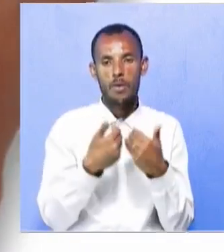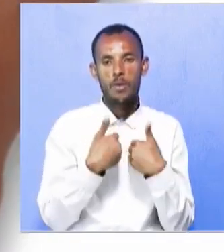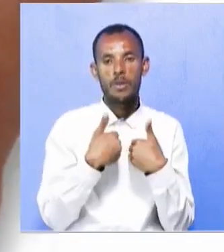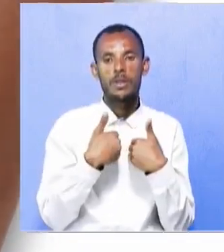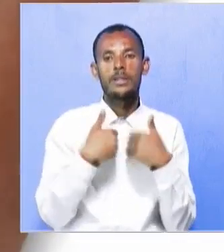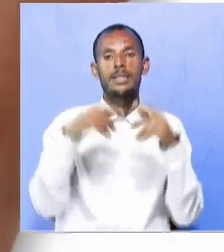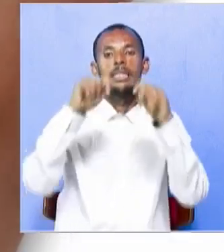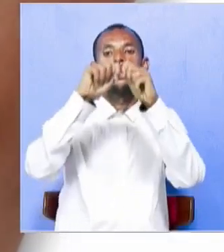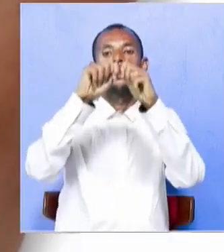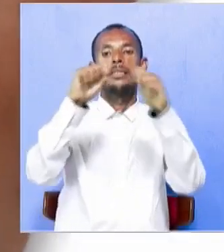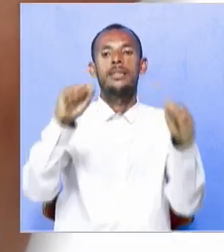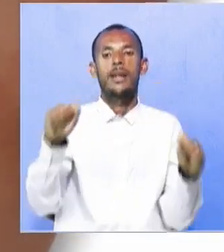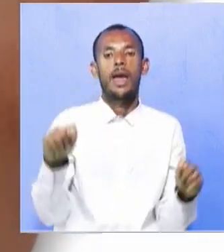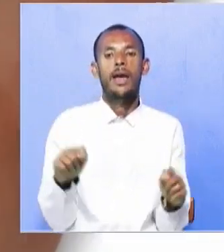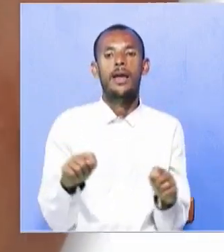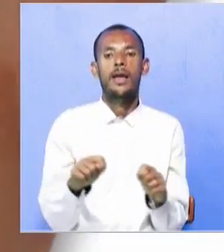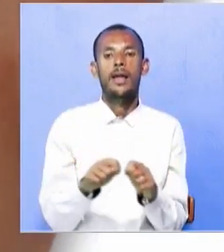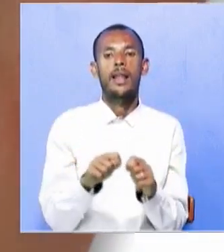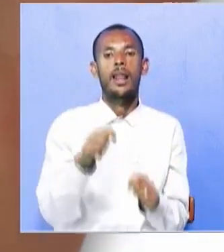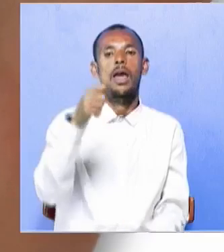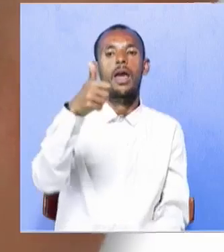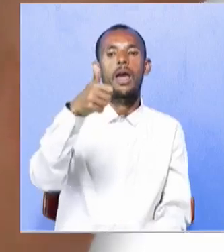triangle ABC